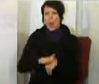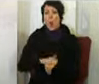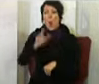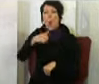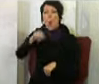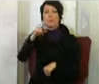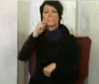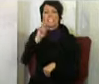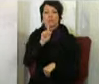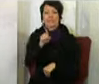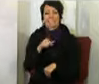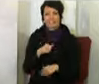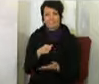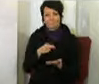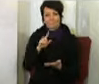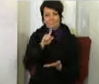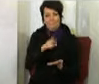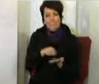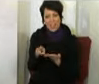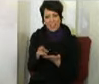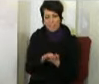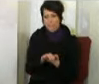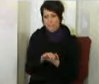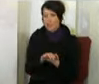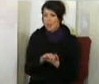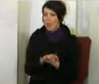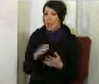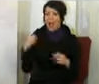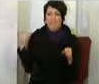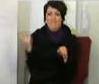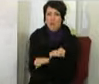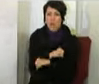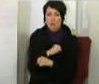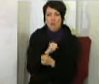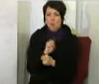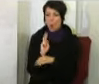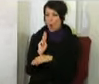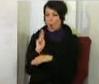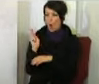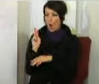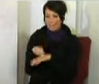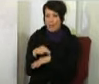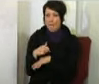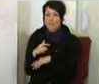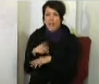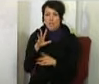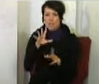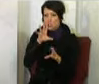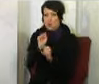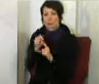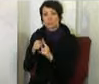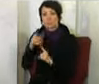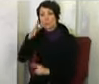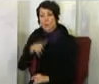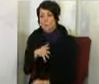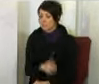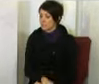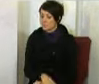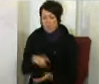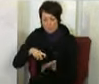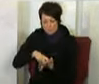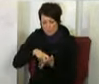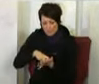be me. I fought really hard to change my attraction to women, fought for years, but to no avail. I remember getting down on my